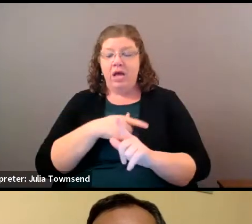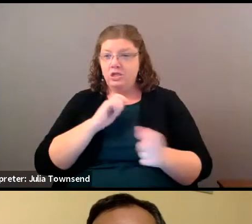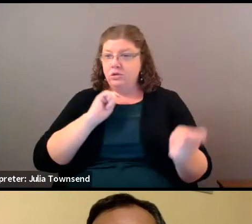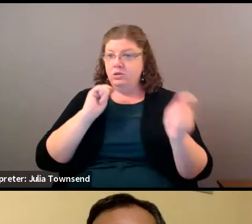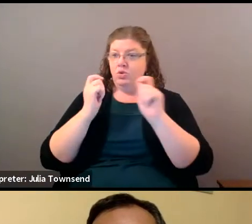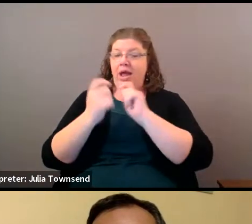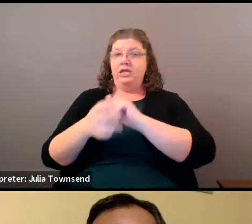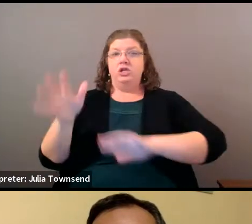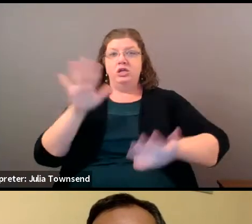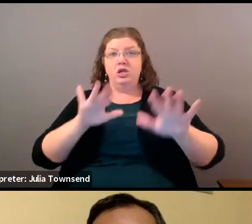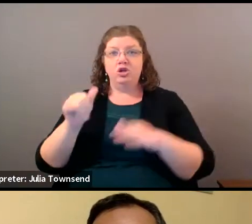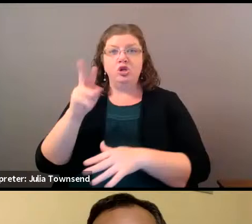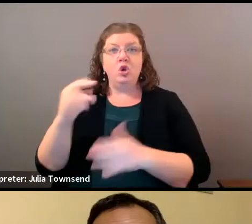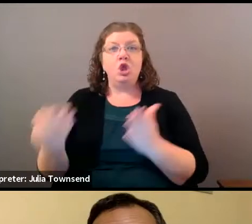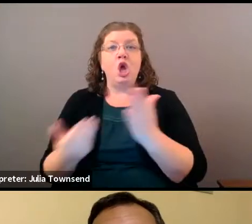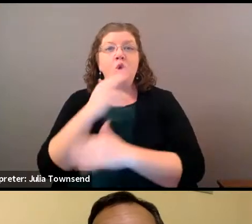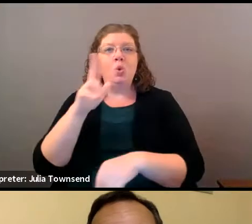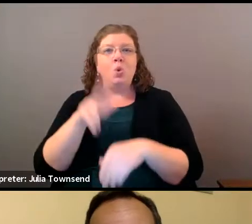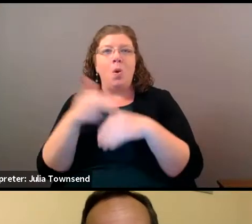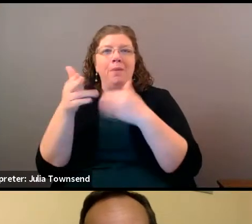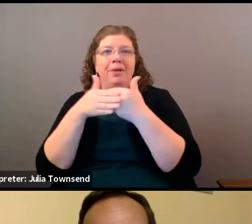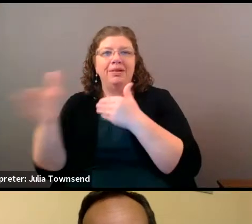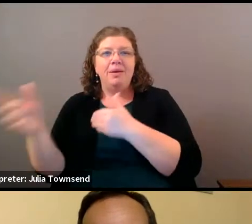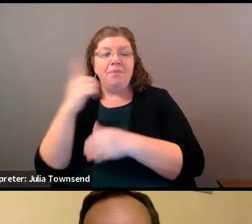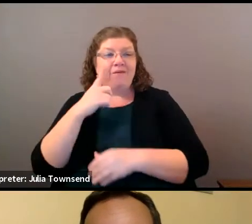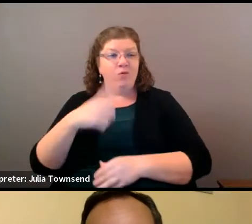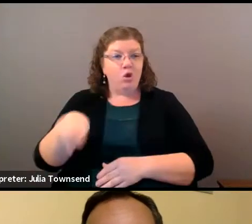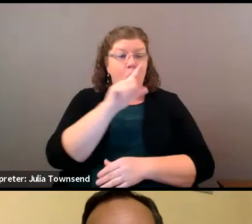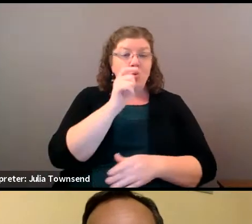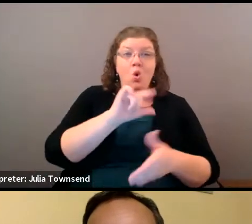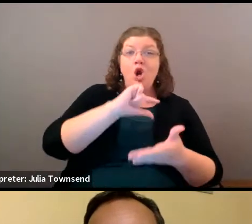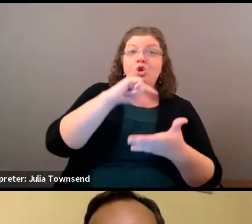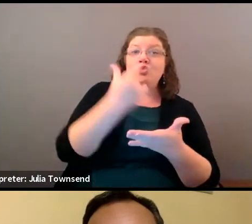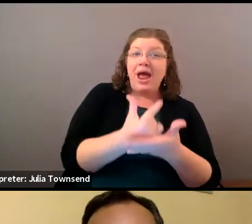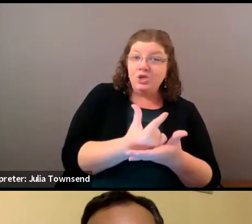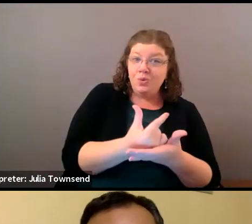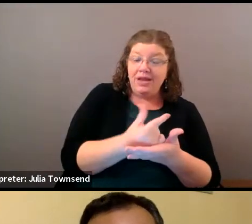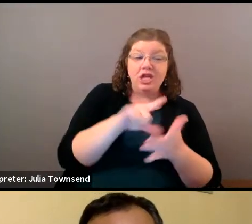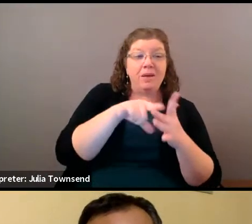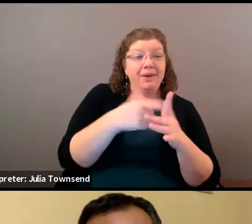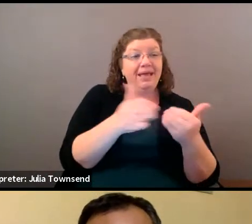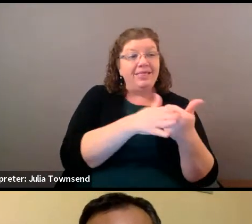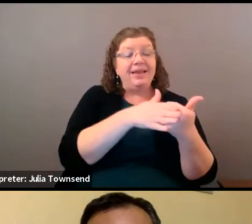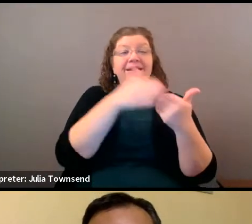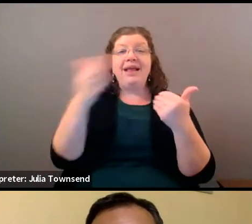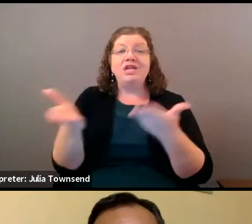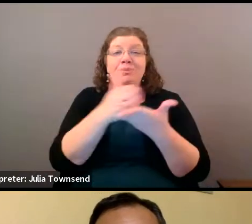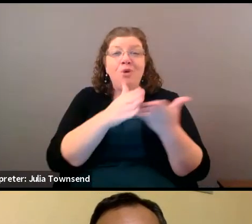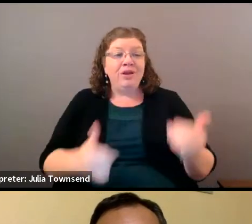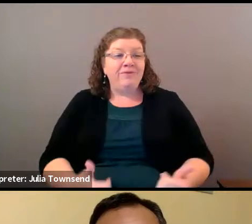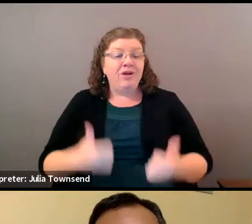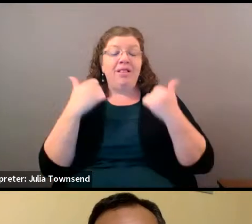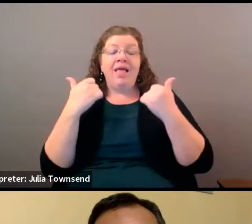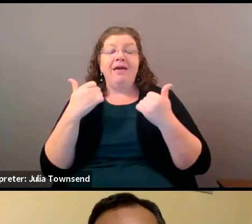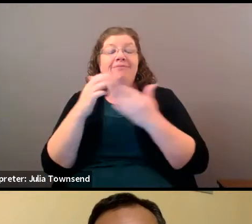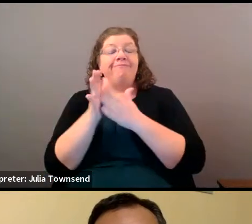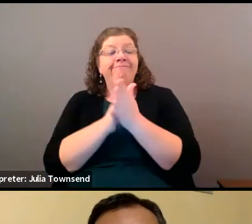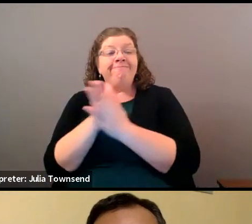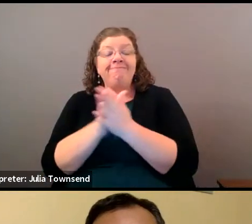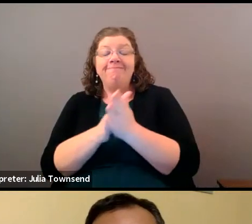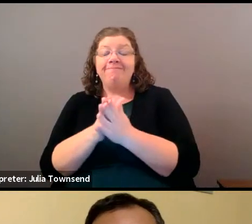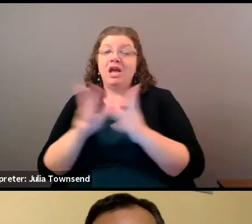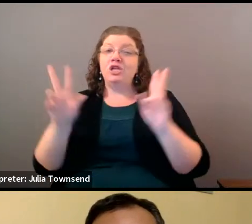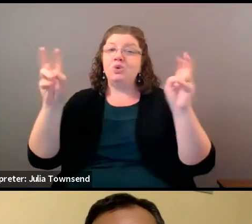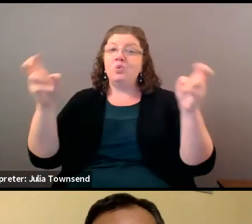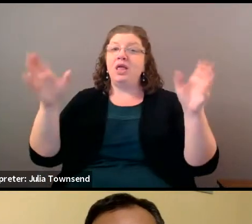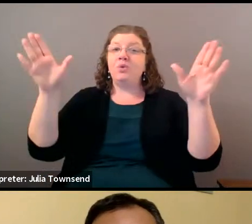to the new normal, but to those who are graduating, as you begin this next adventure of your life, I'll simply quote the great